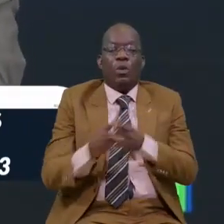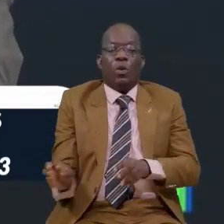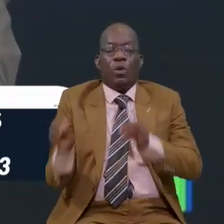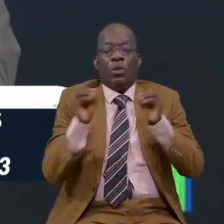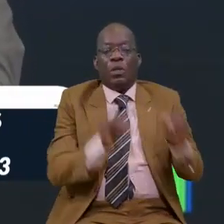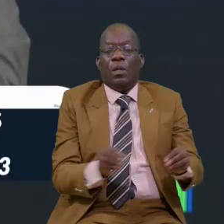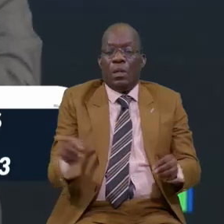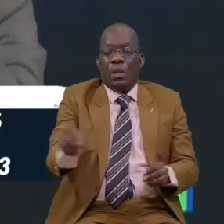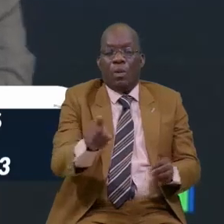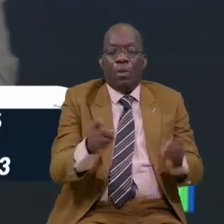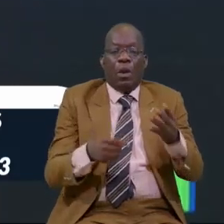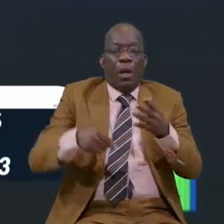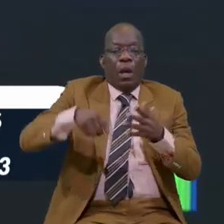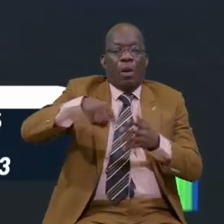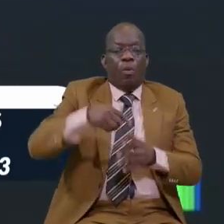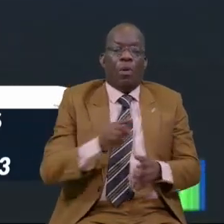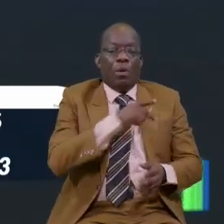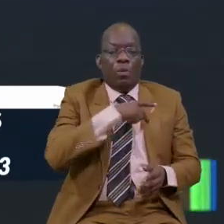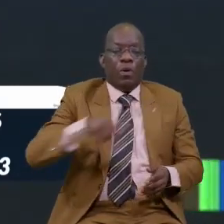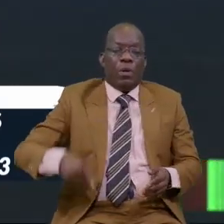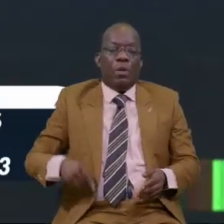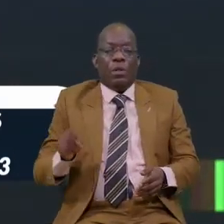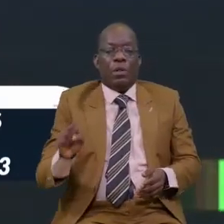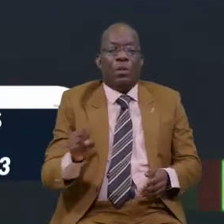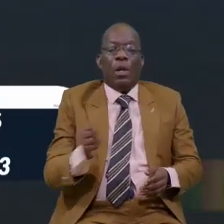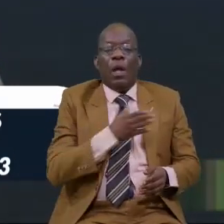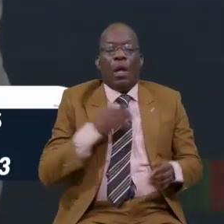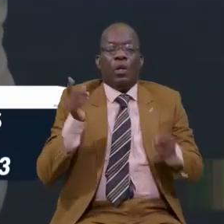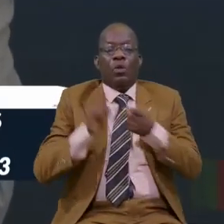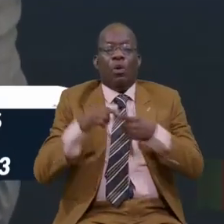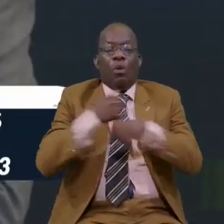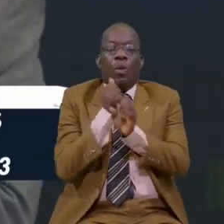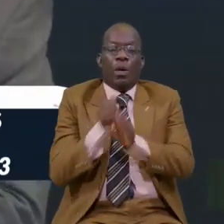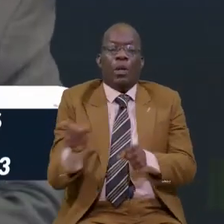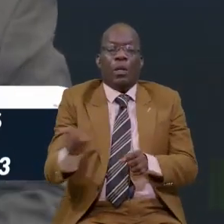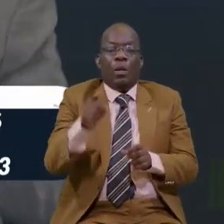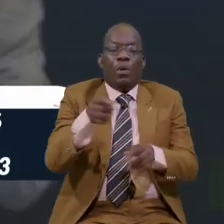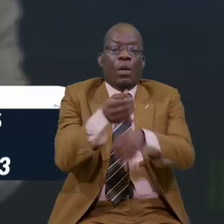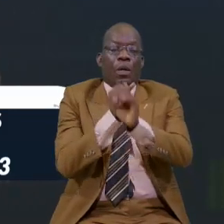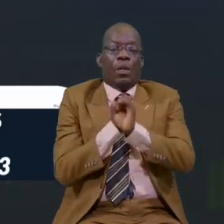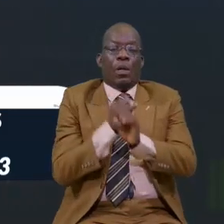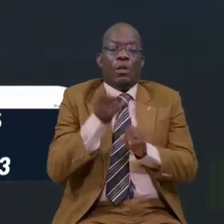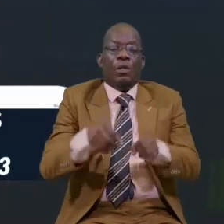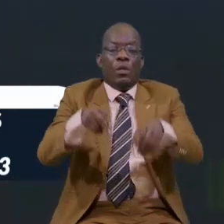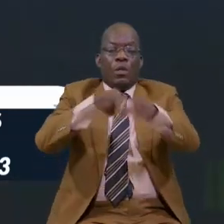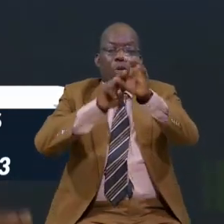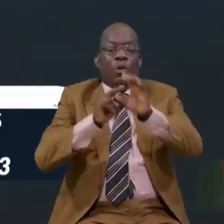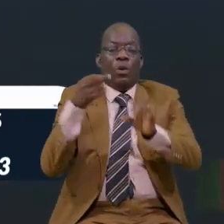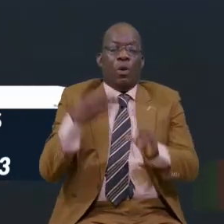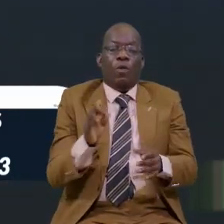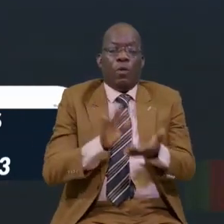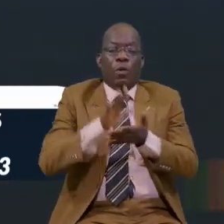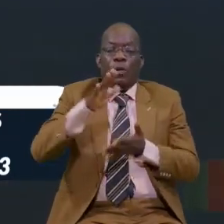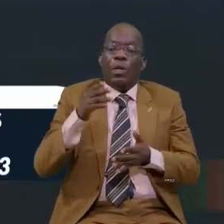among princes and to make them inherit the throne of glory. Look at that. You were